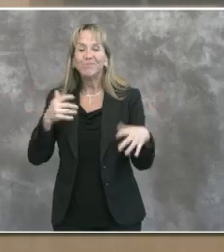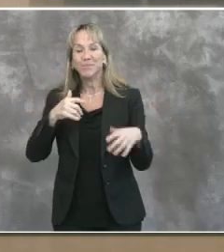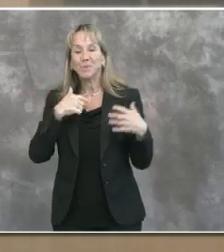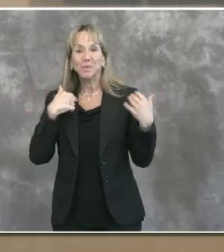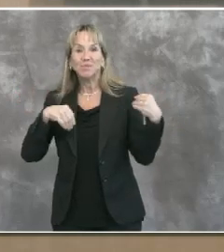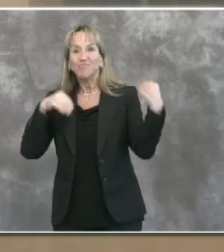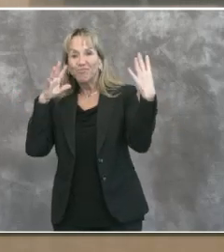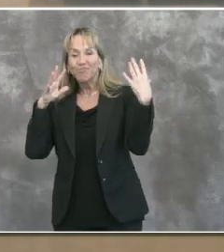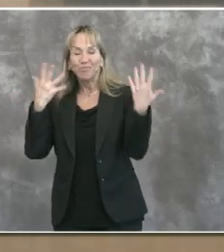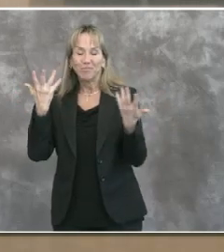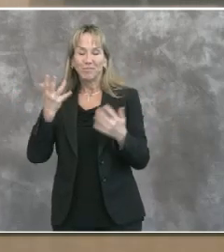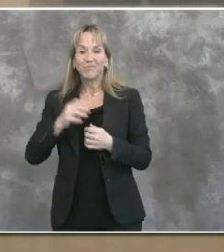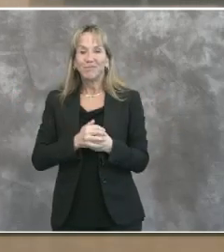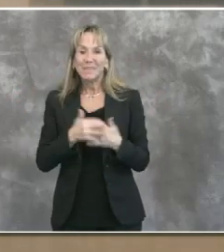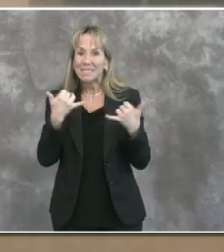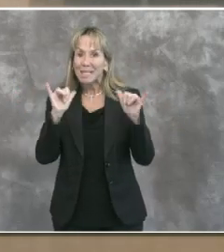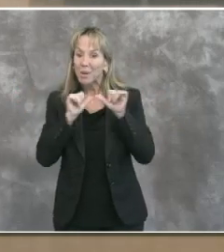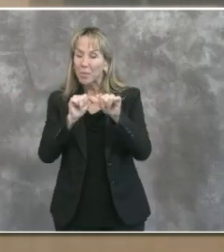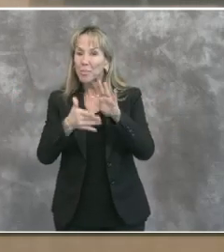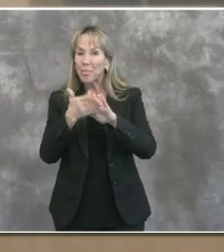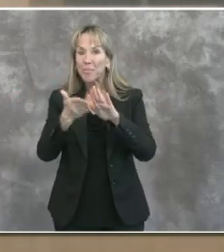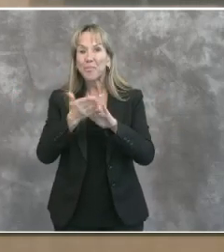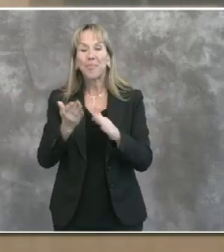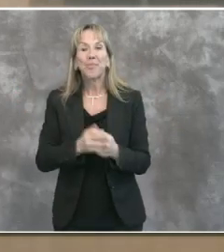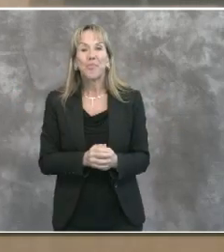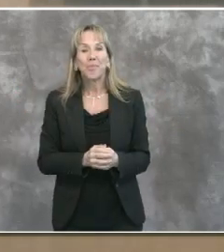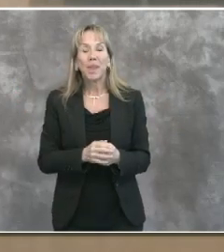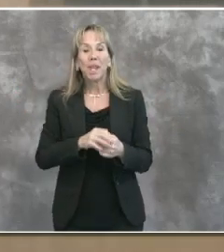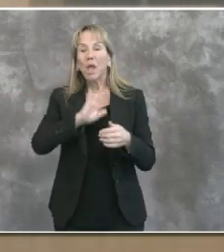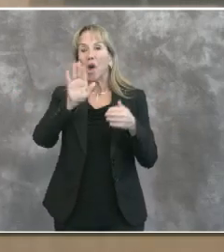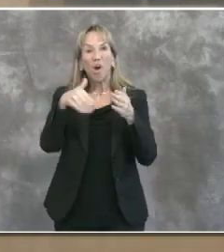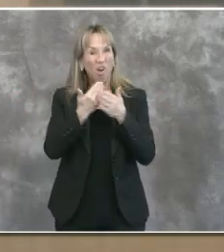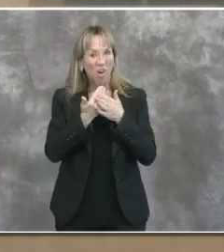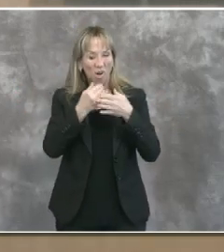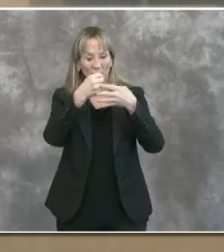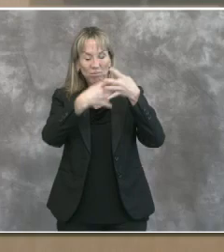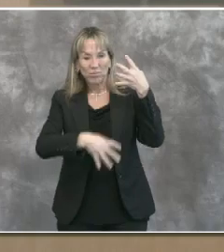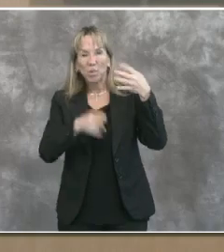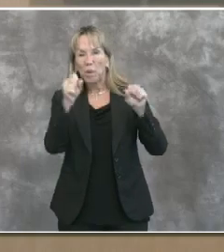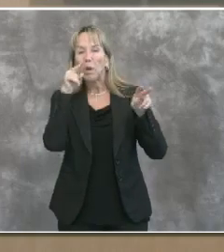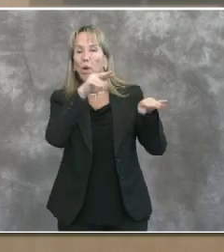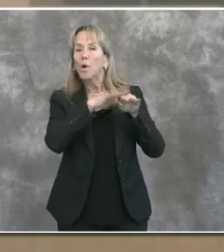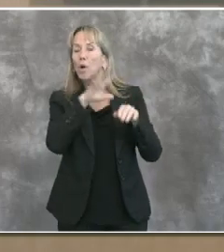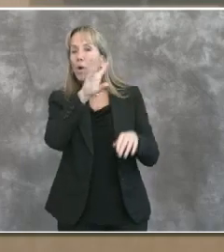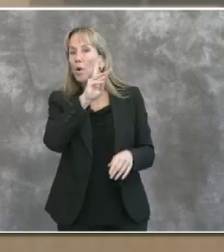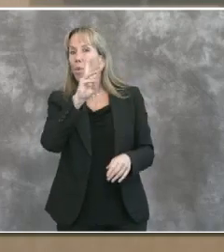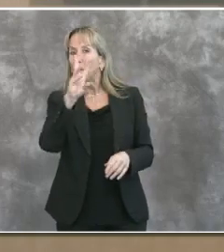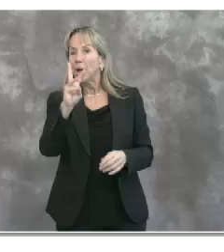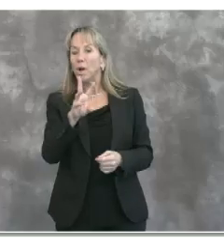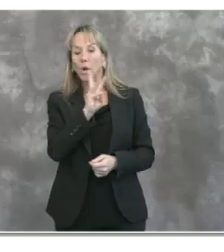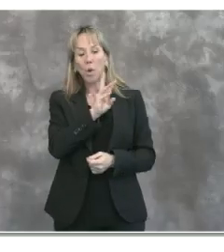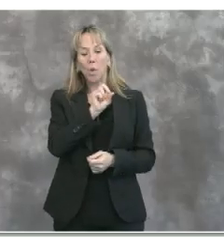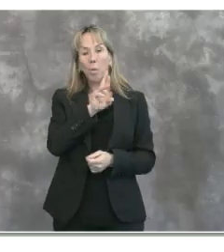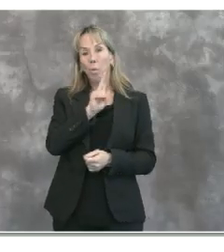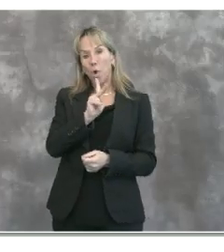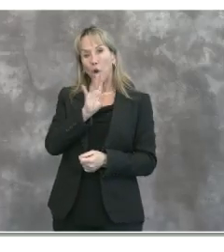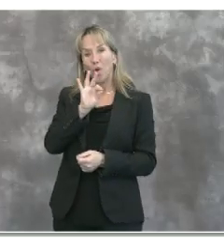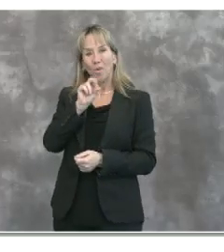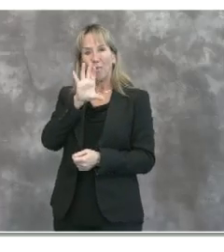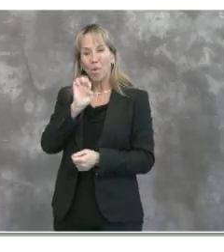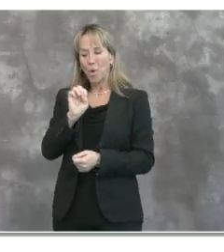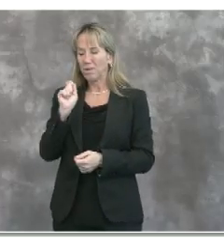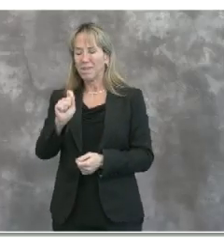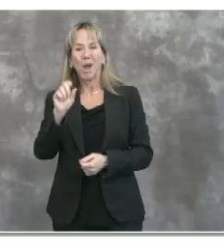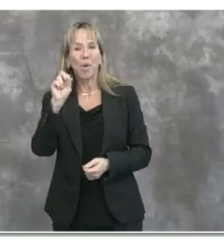were doing in person. So most importantly, all of these services are available on our website, which is workforce.org, a very